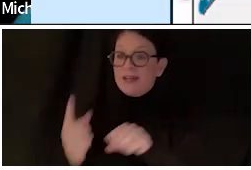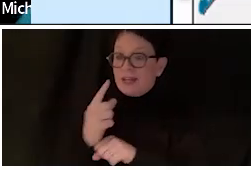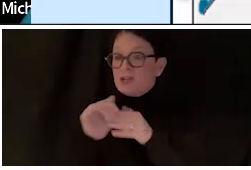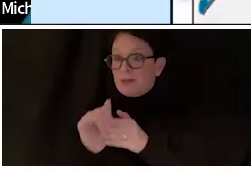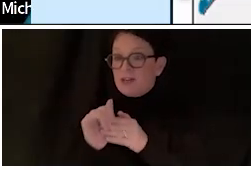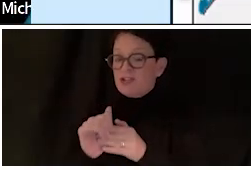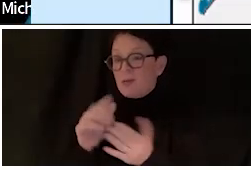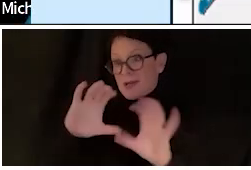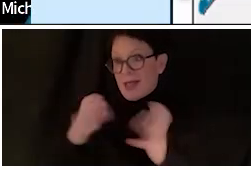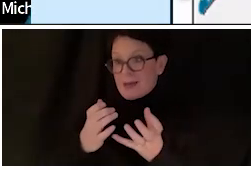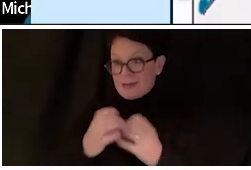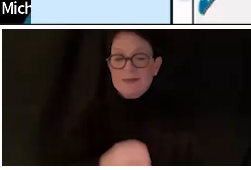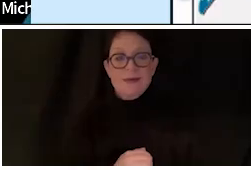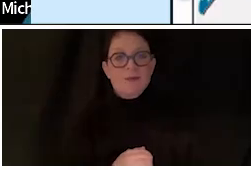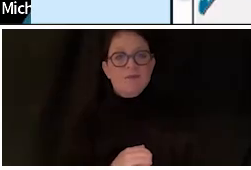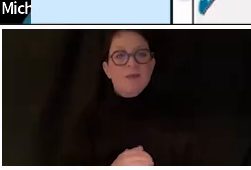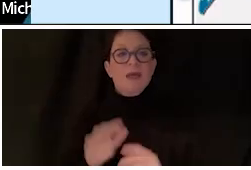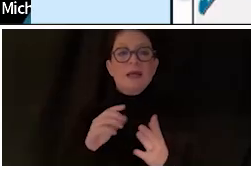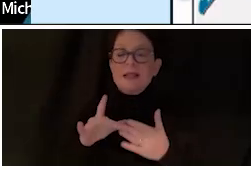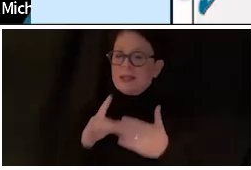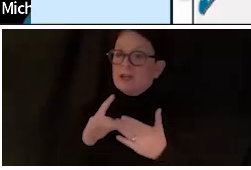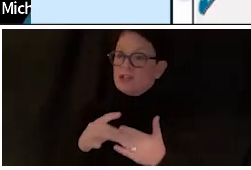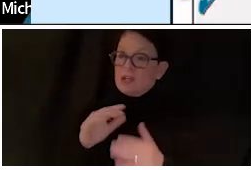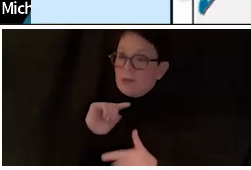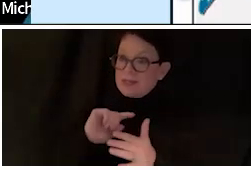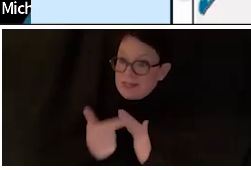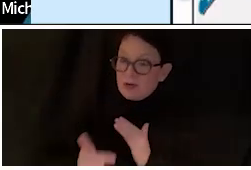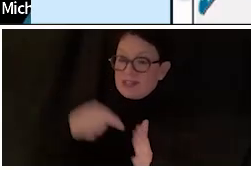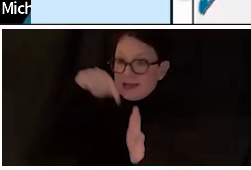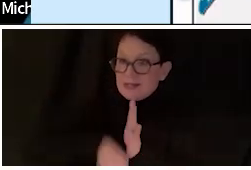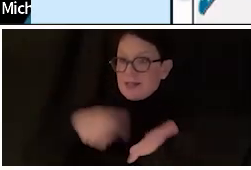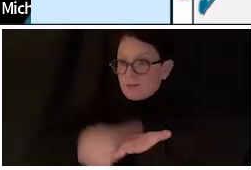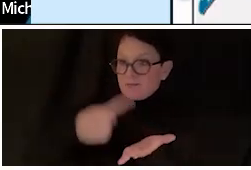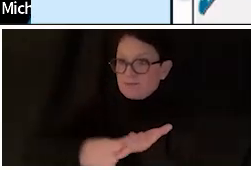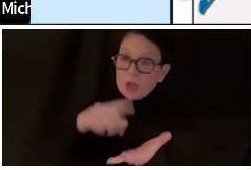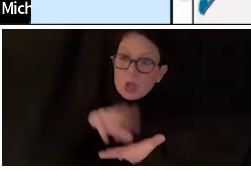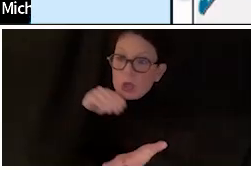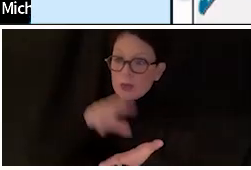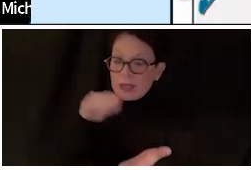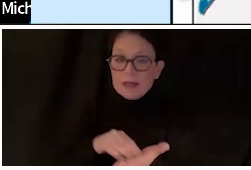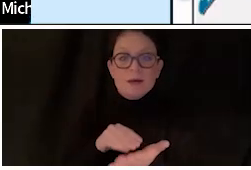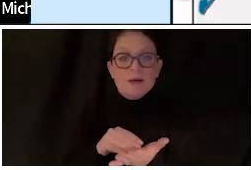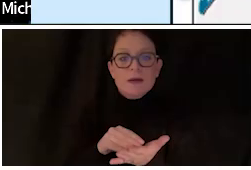Leadership Series class. The Leadership Series is an in-depth learning experience that's